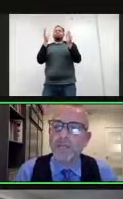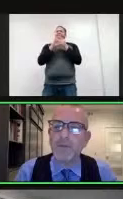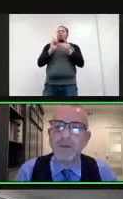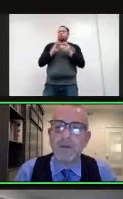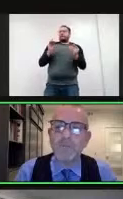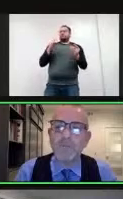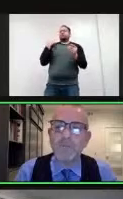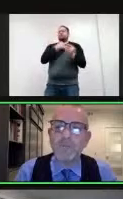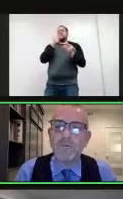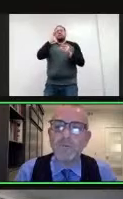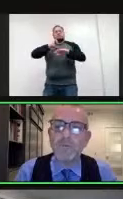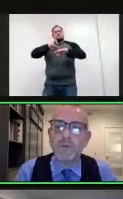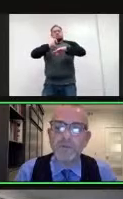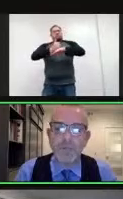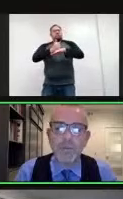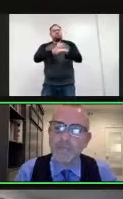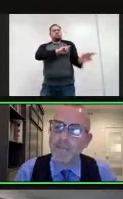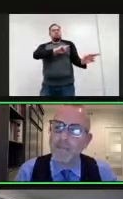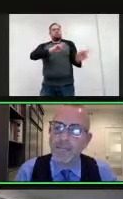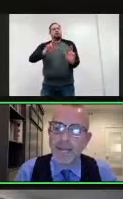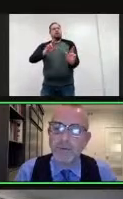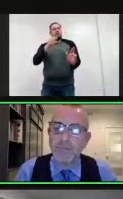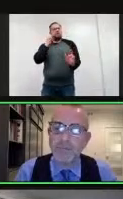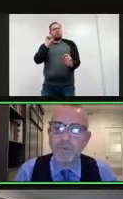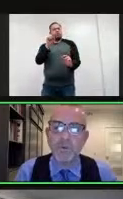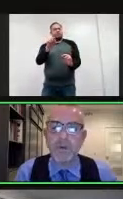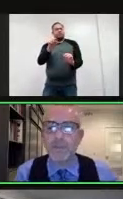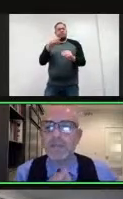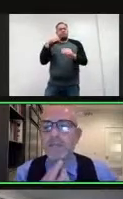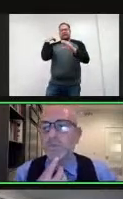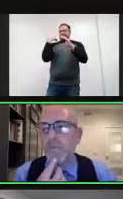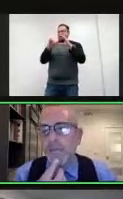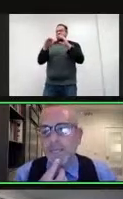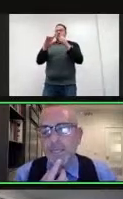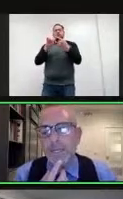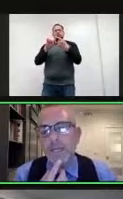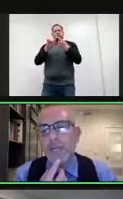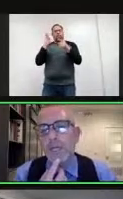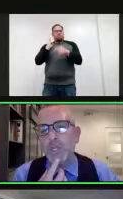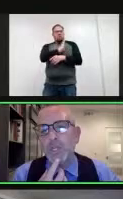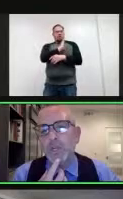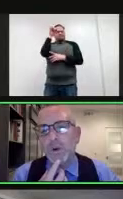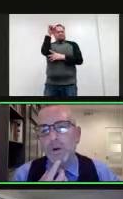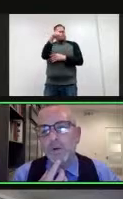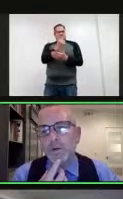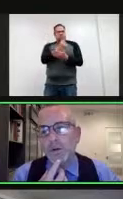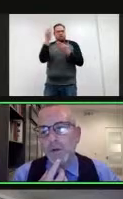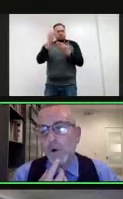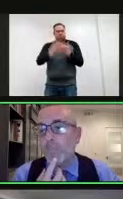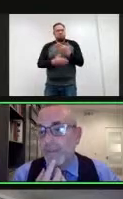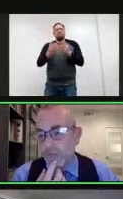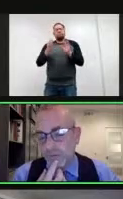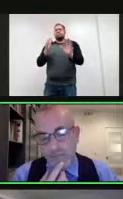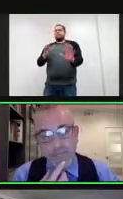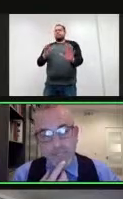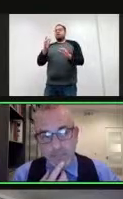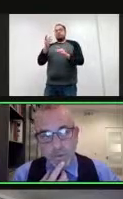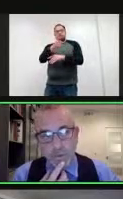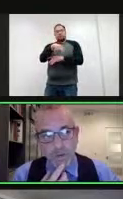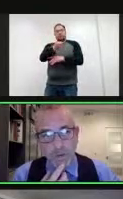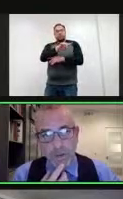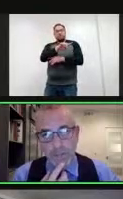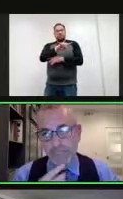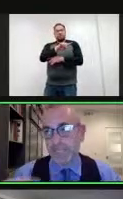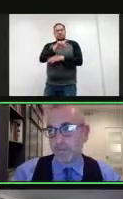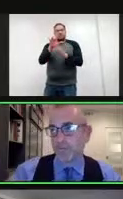ready for board review. We'll email that out to the board this weekend. You are opening your vacancy